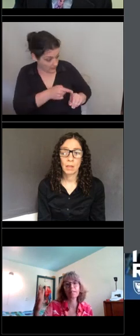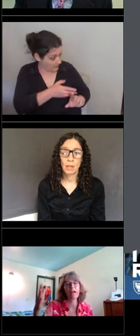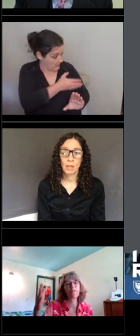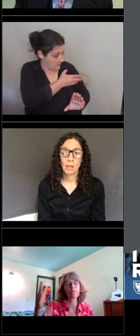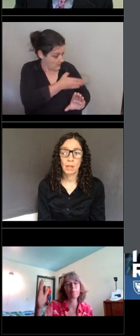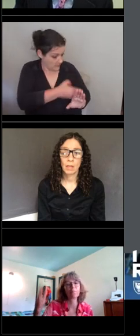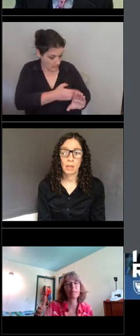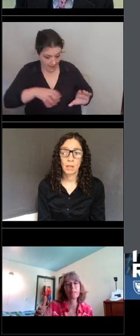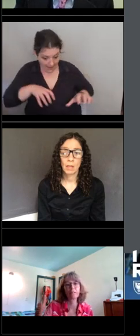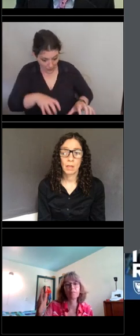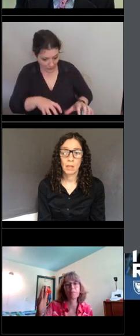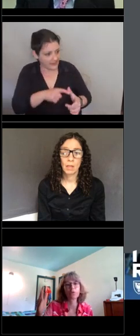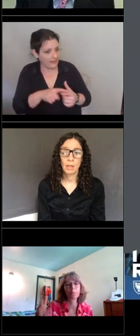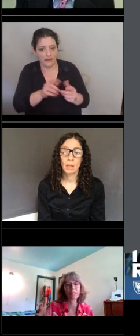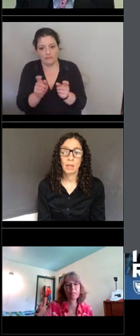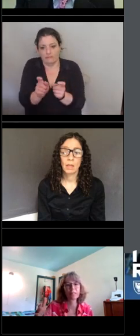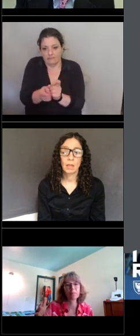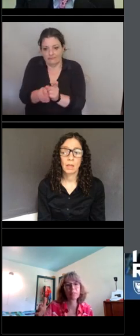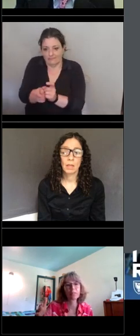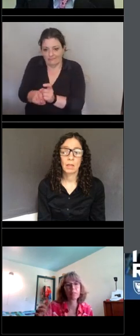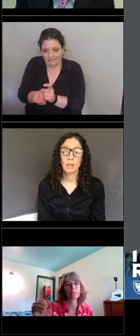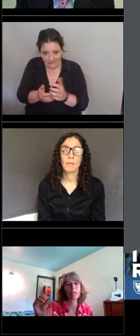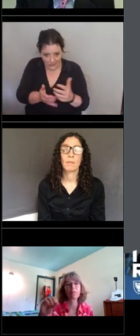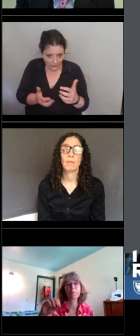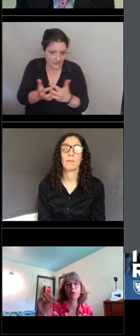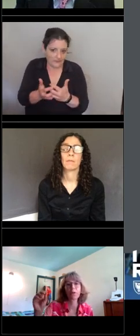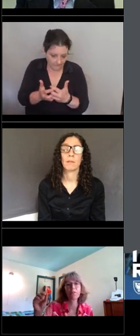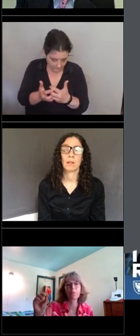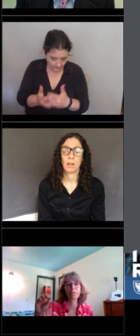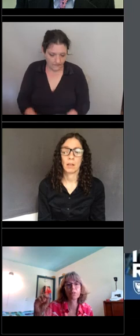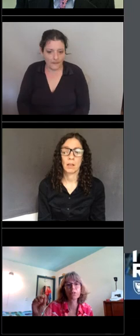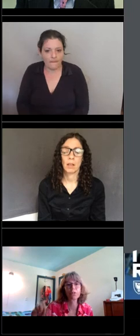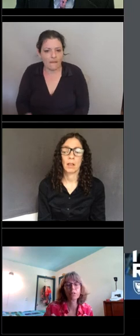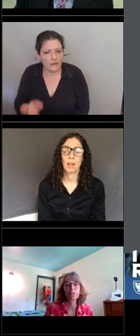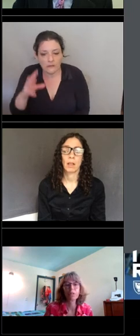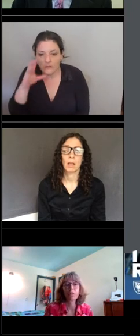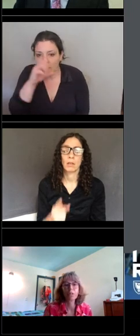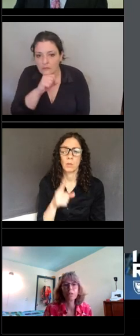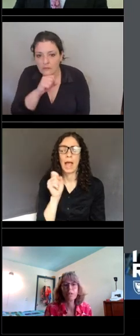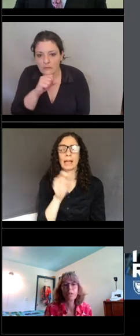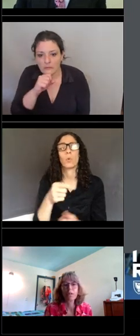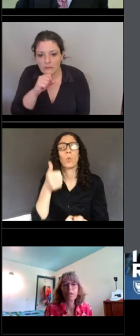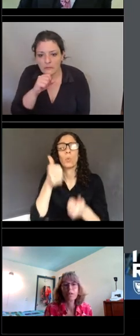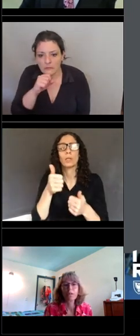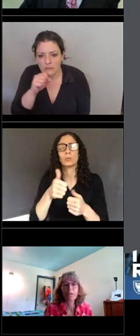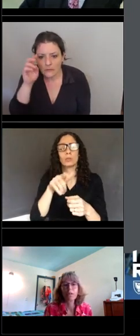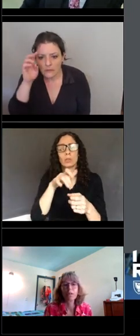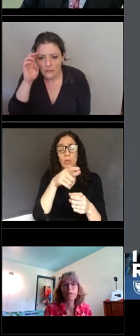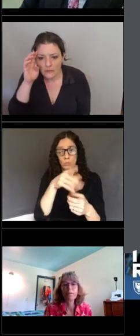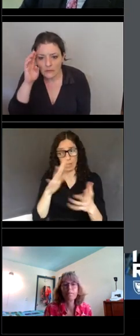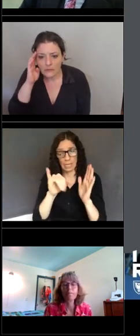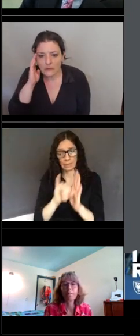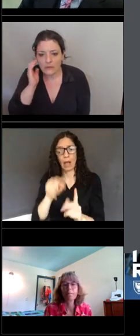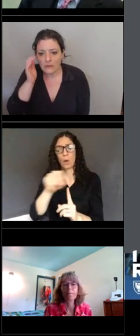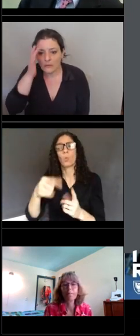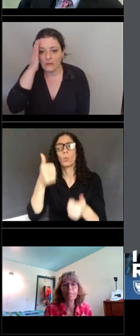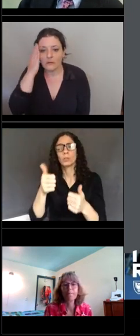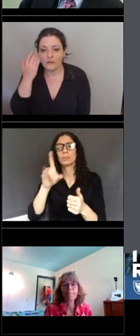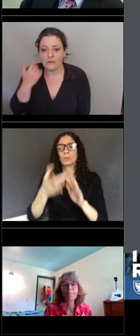sites have completed vulnerability assessments as kind of a component of their research? I hadn't thought about